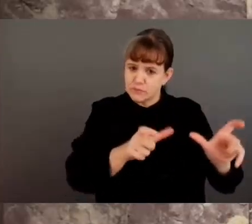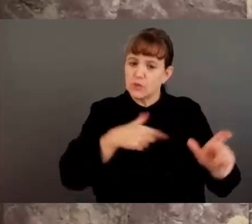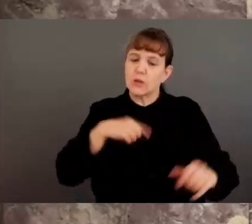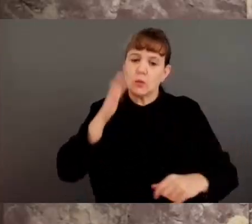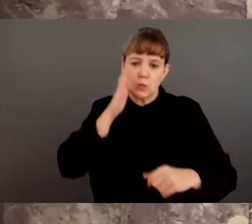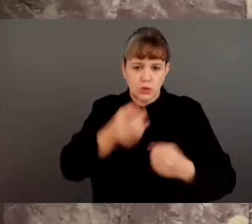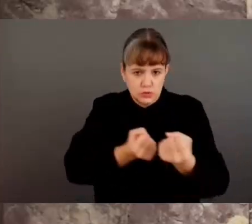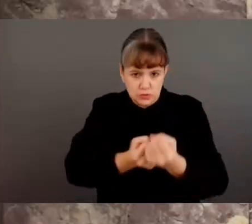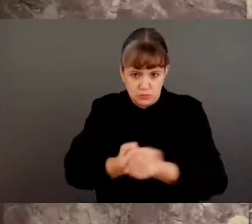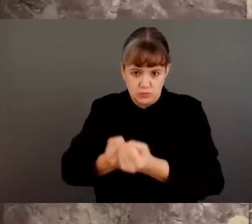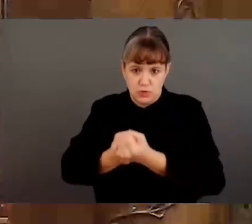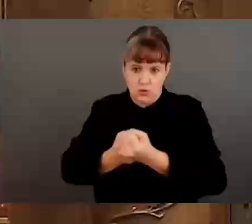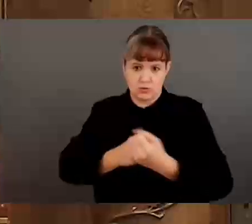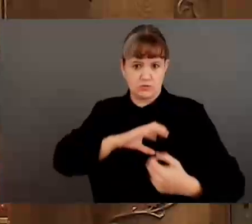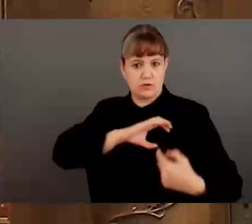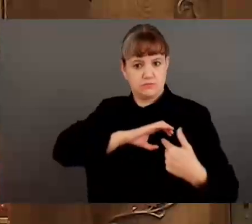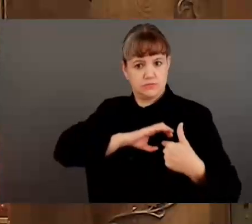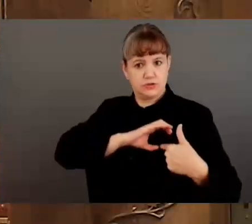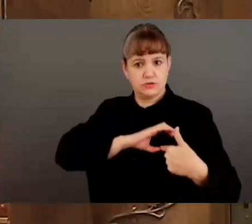safe.